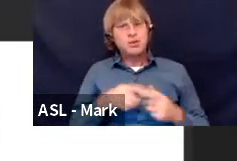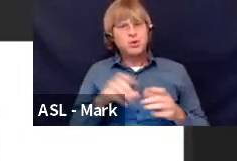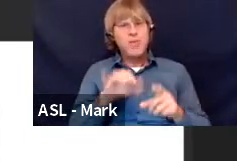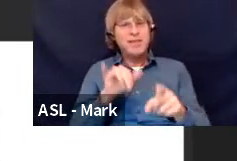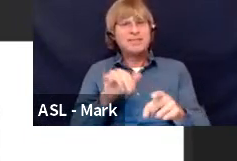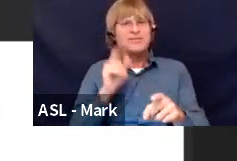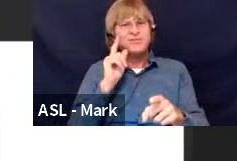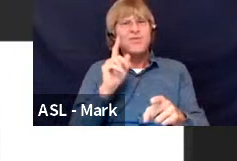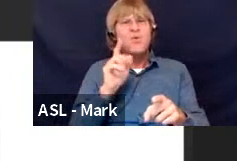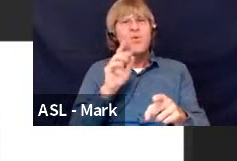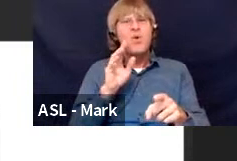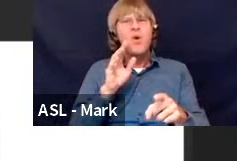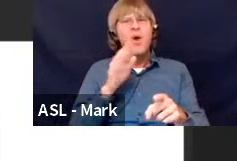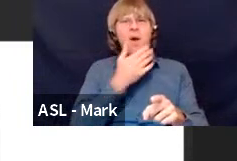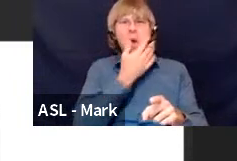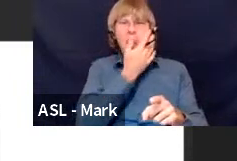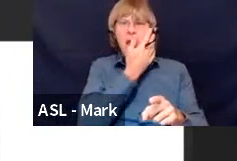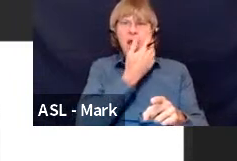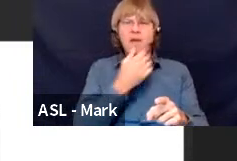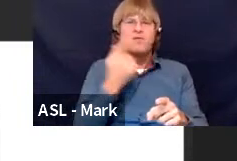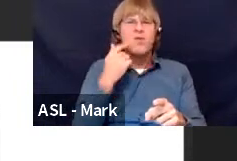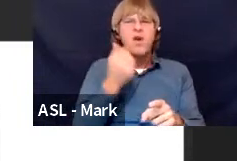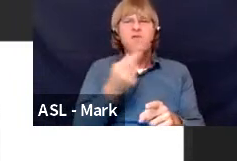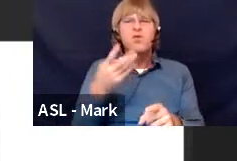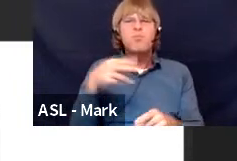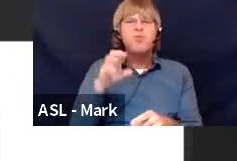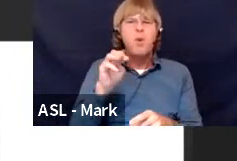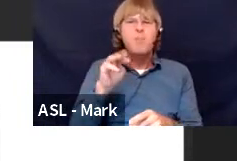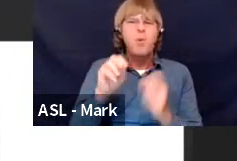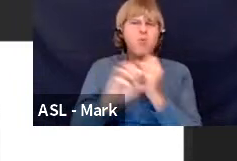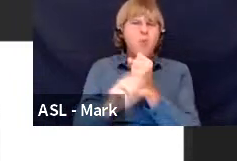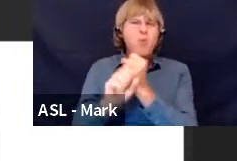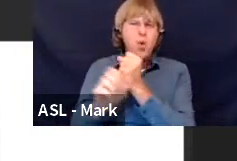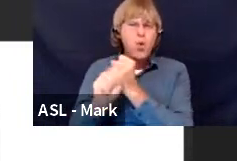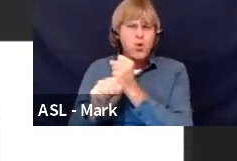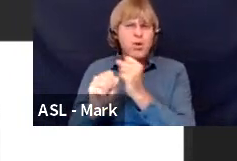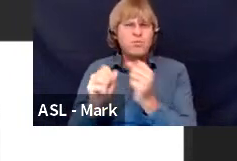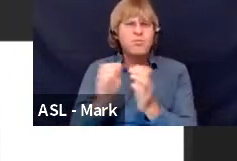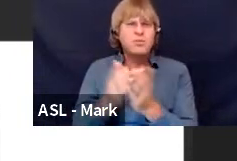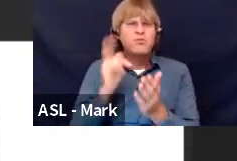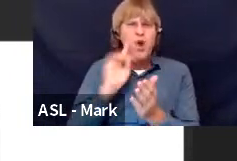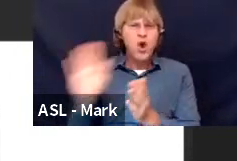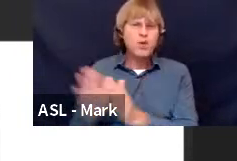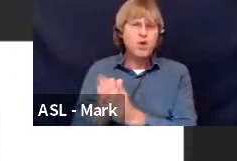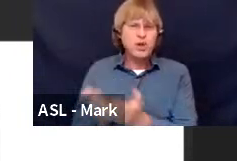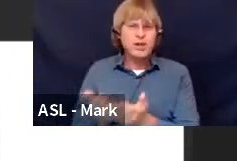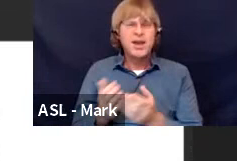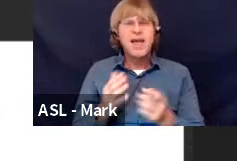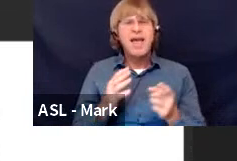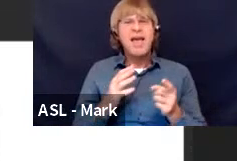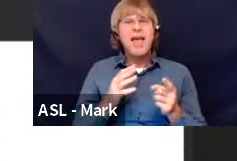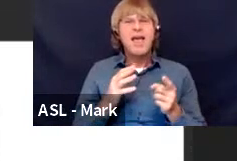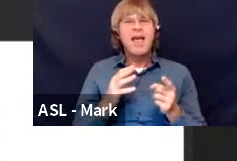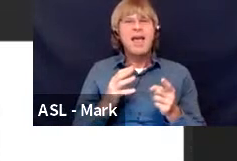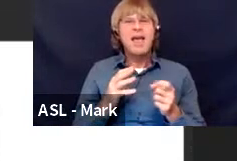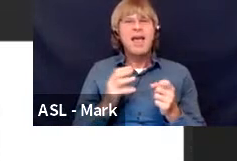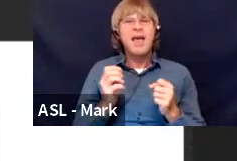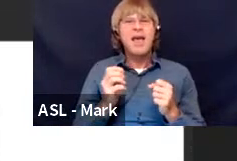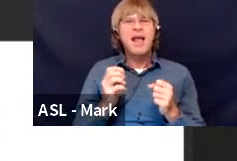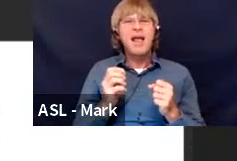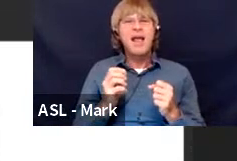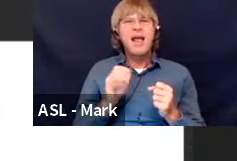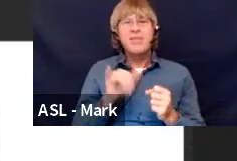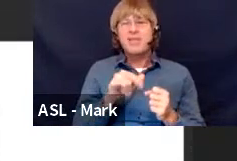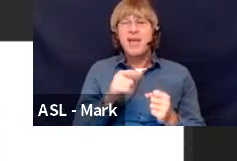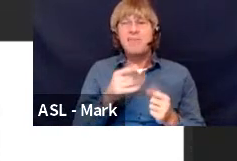for a few promo pieces for her book. And that